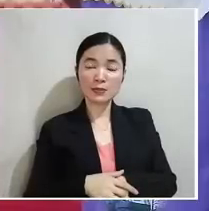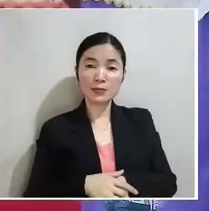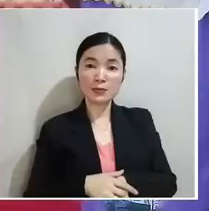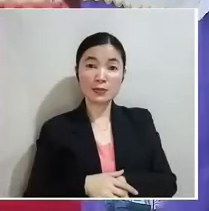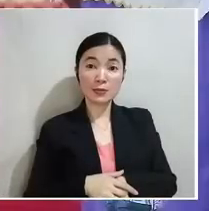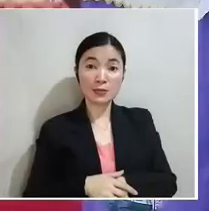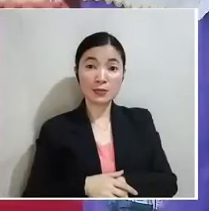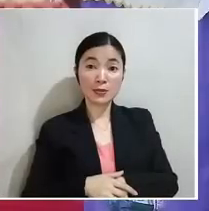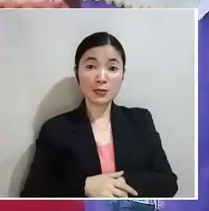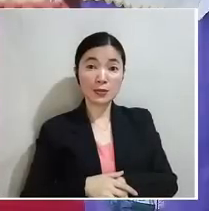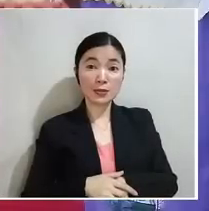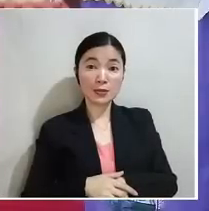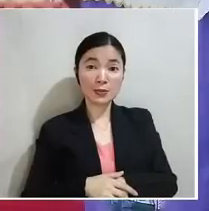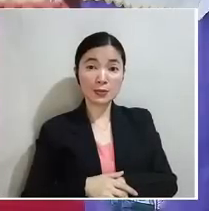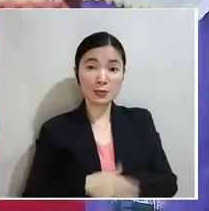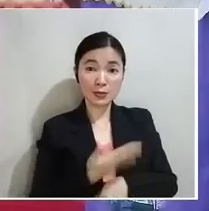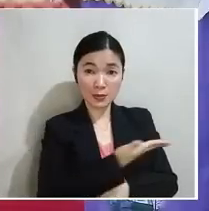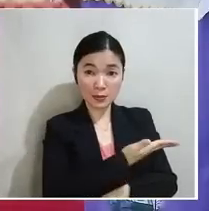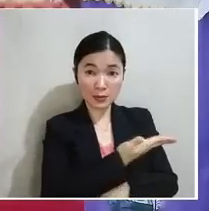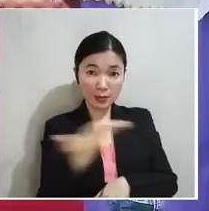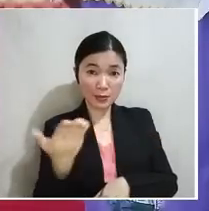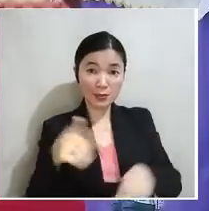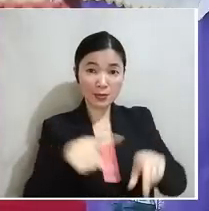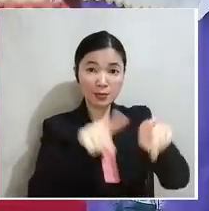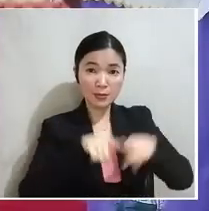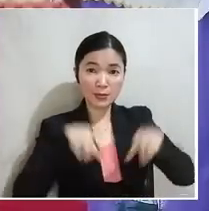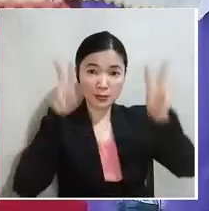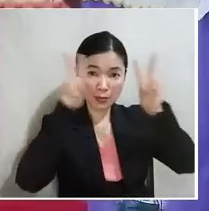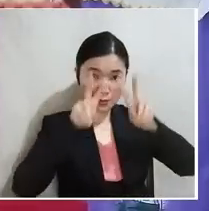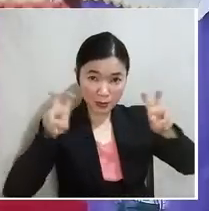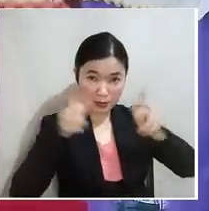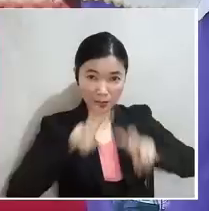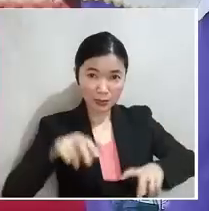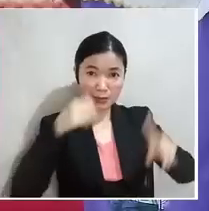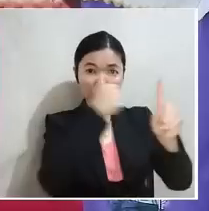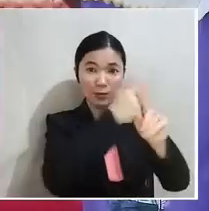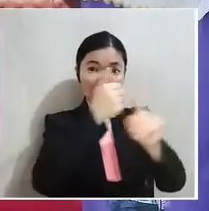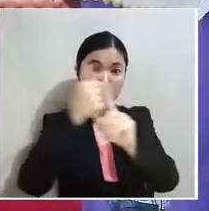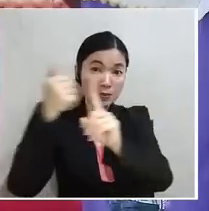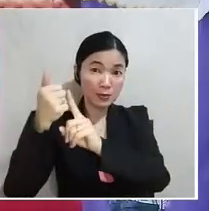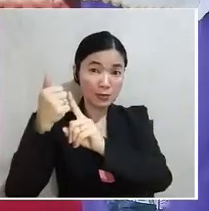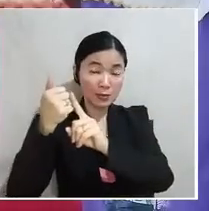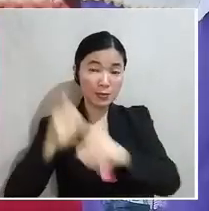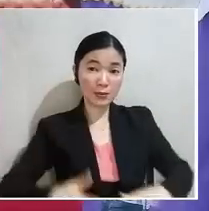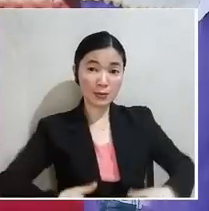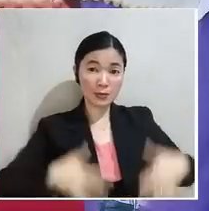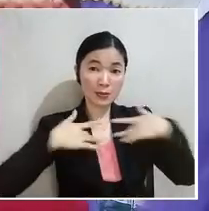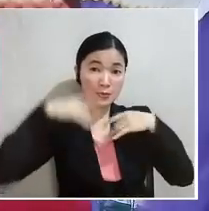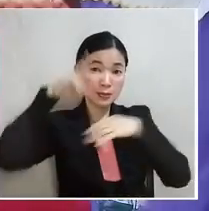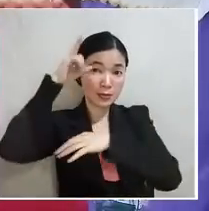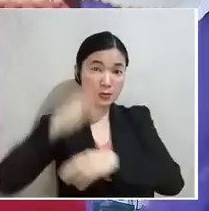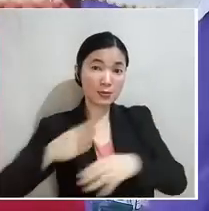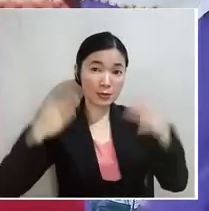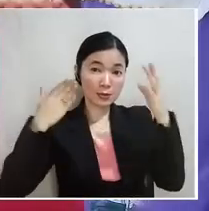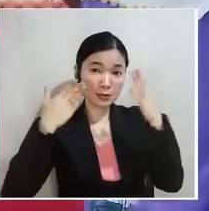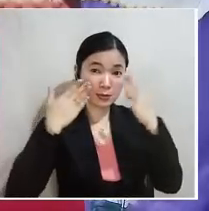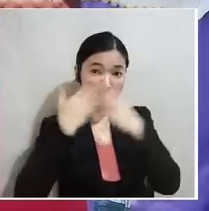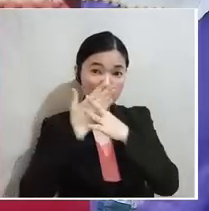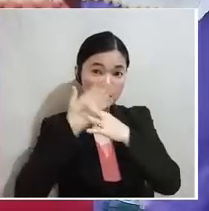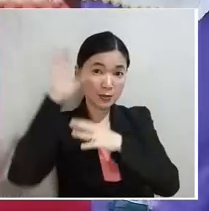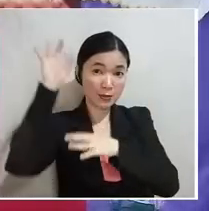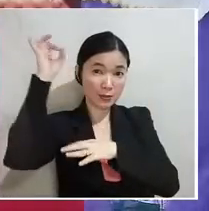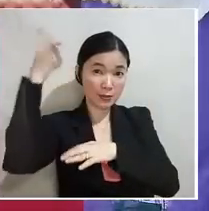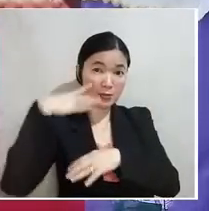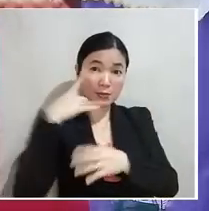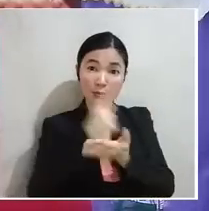examine ourselves in the light of God's truth and grace and ask